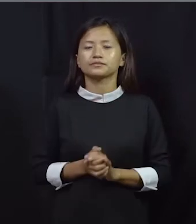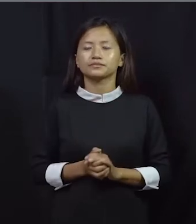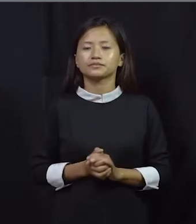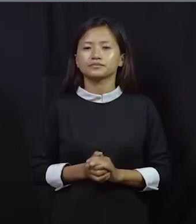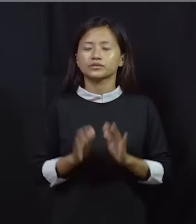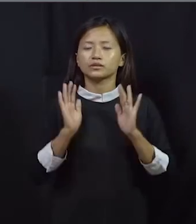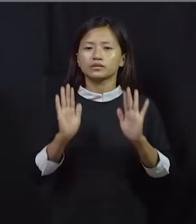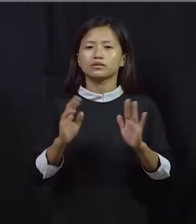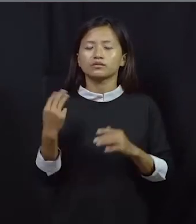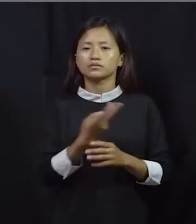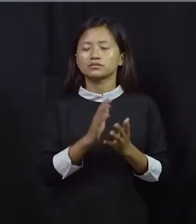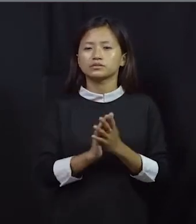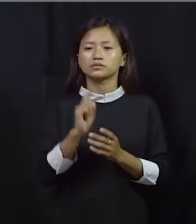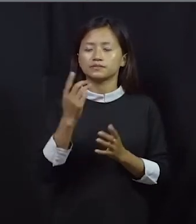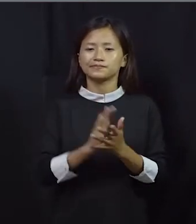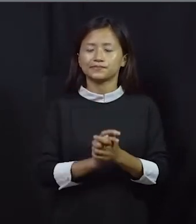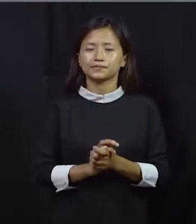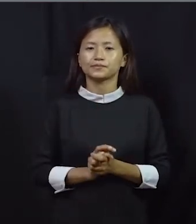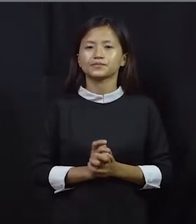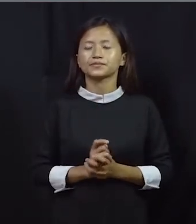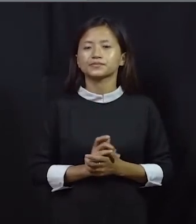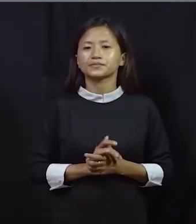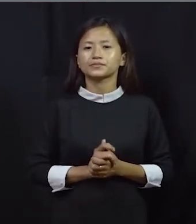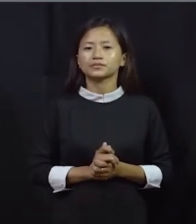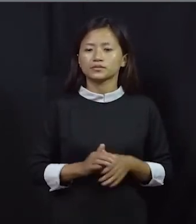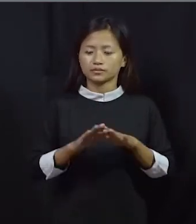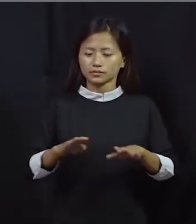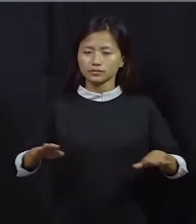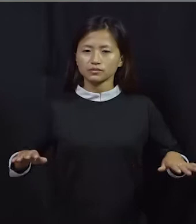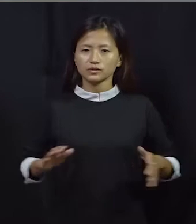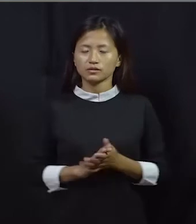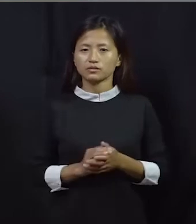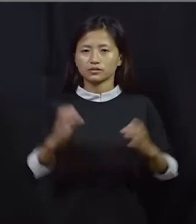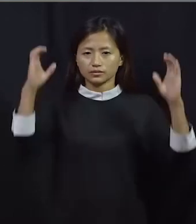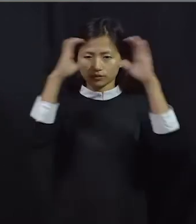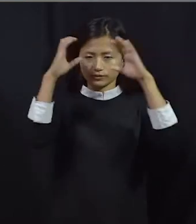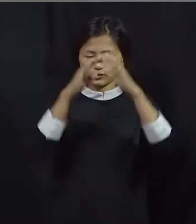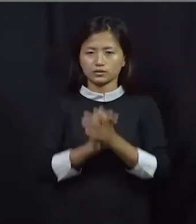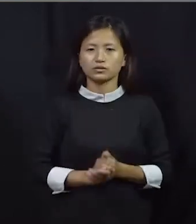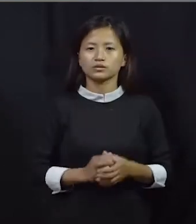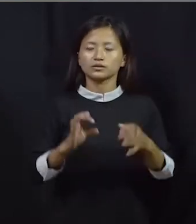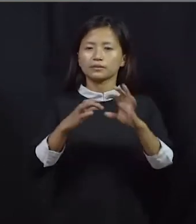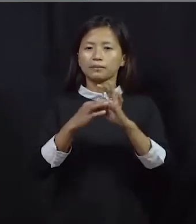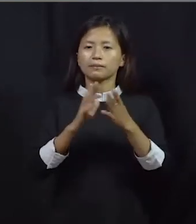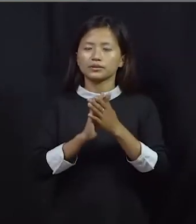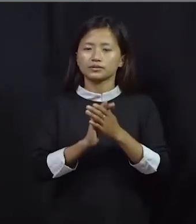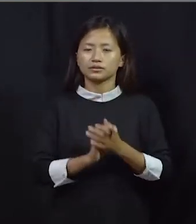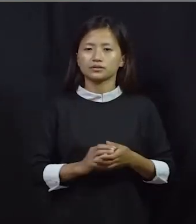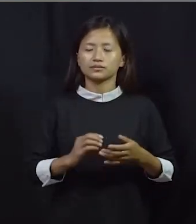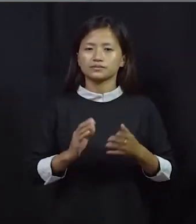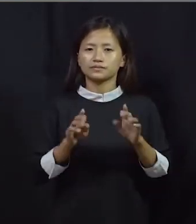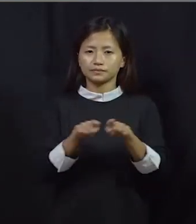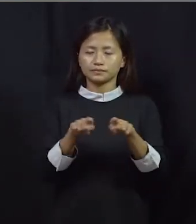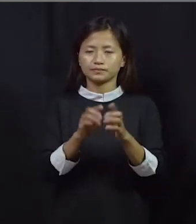We have also one thing, that is, students always get confused with the partners, firm